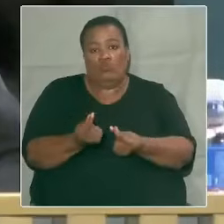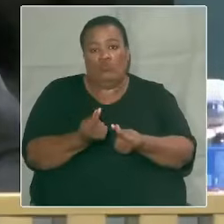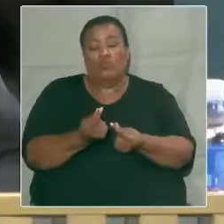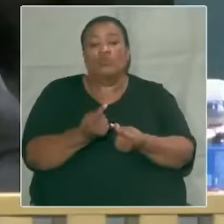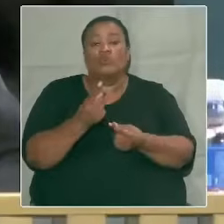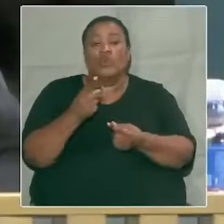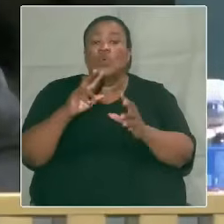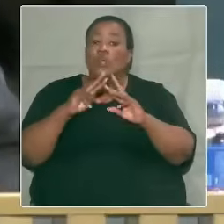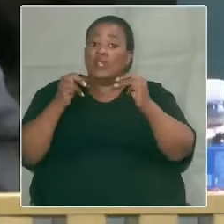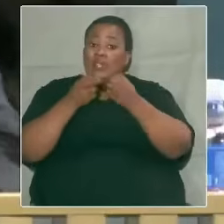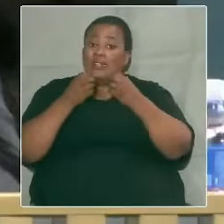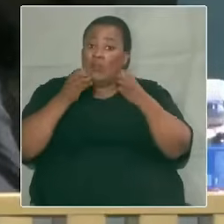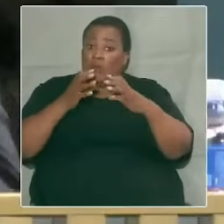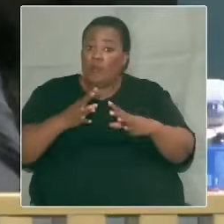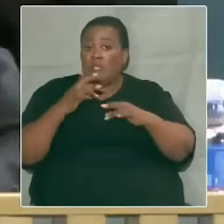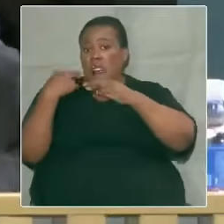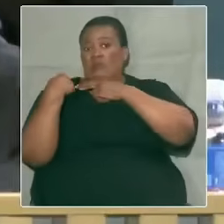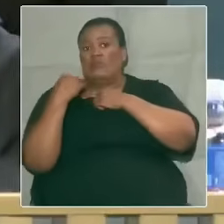extensions.